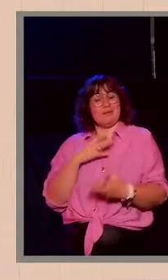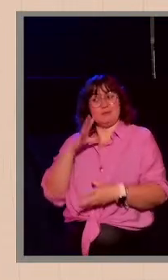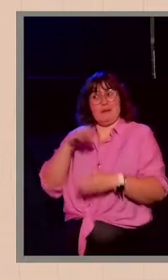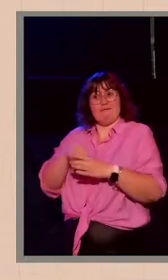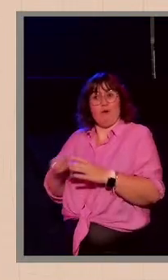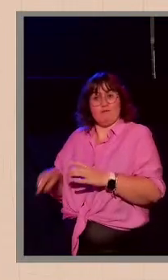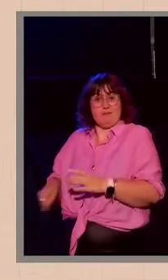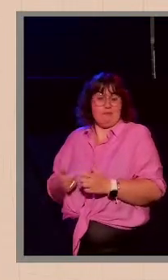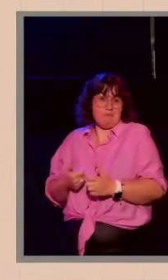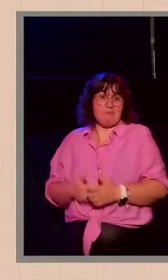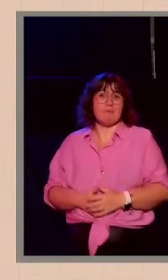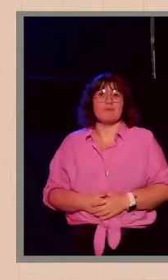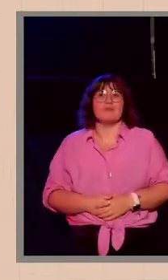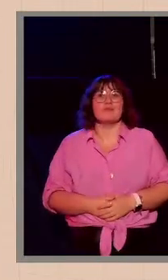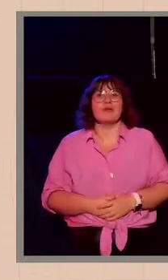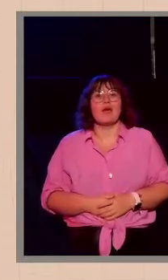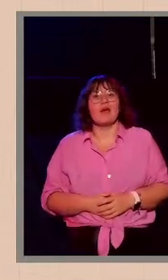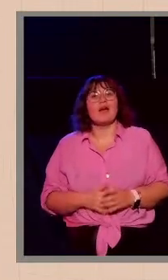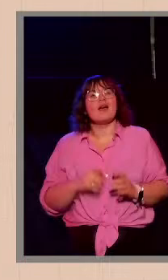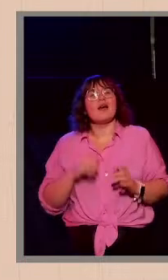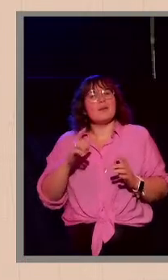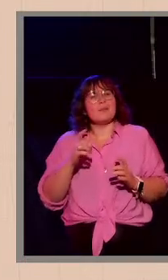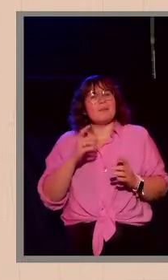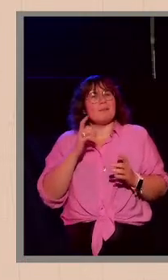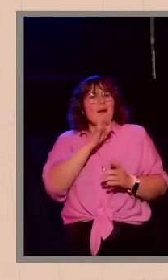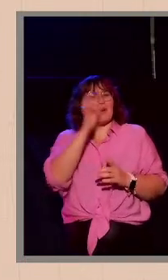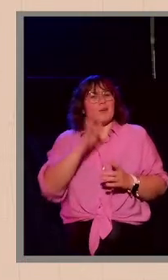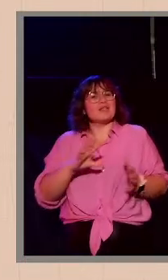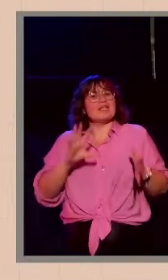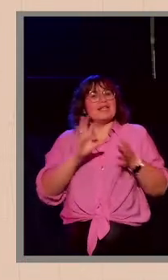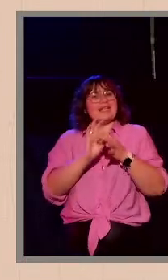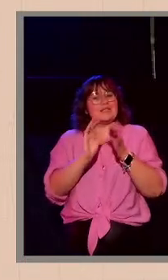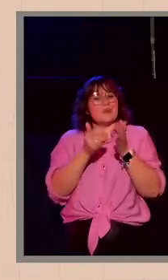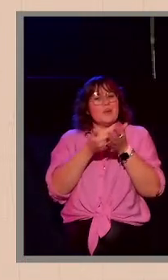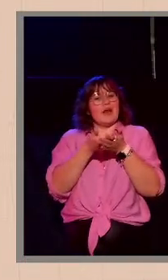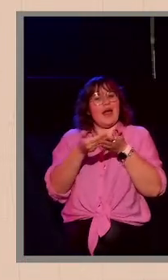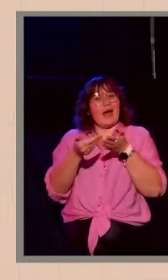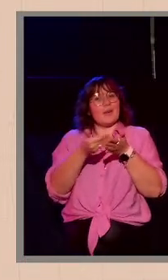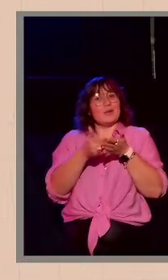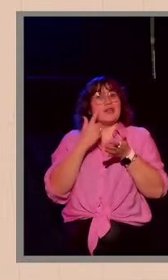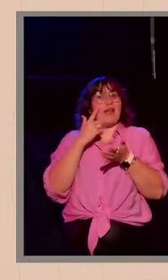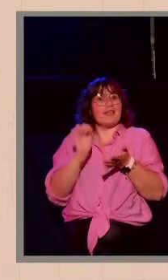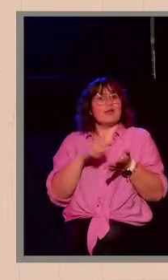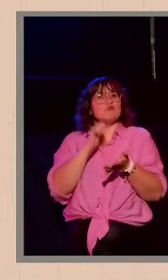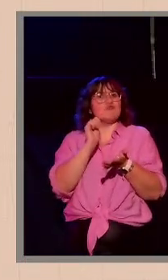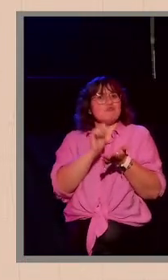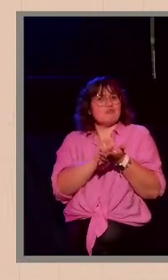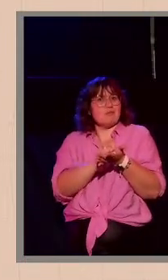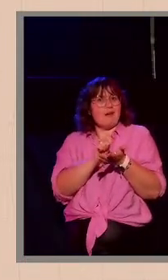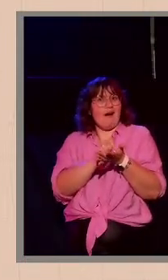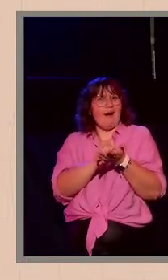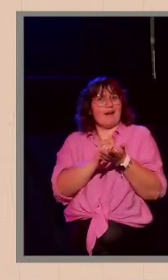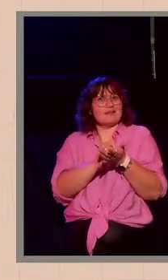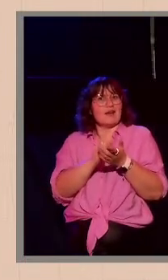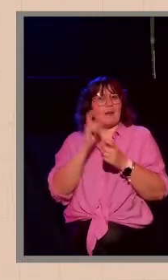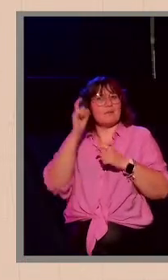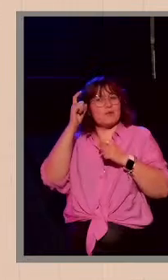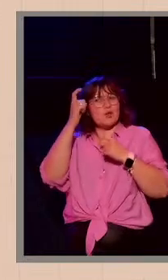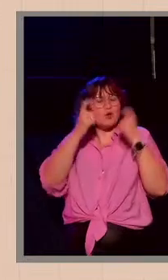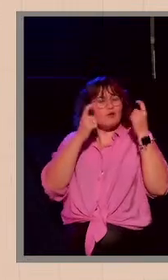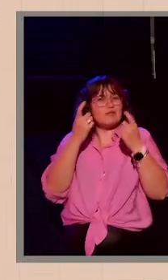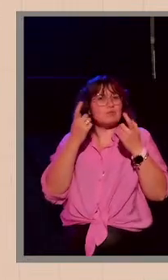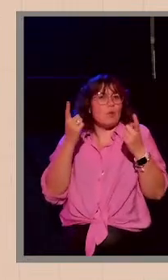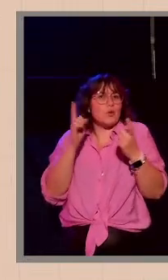My question was about the tyranny of language and how you think. I think you're quite right, but I'm curious how you think about